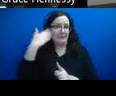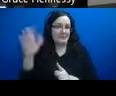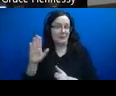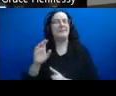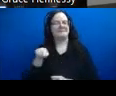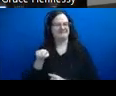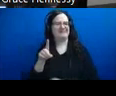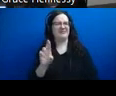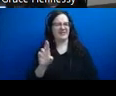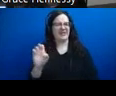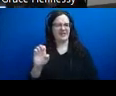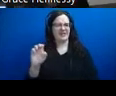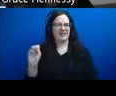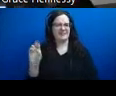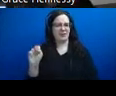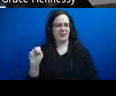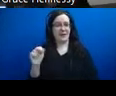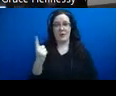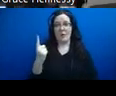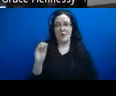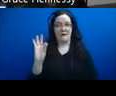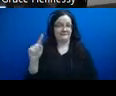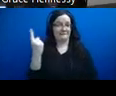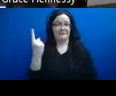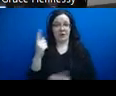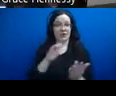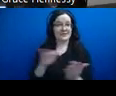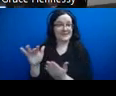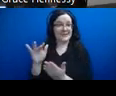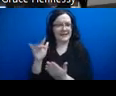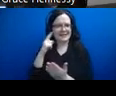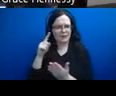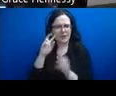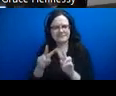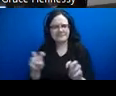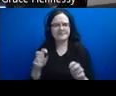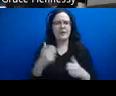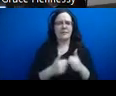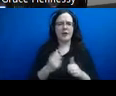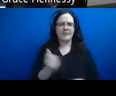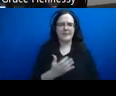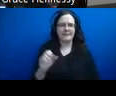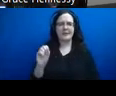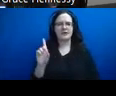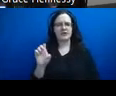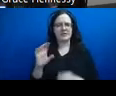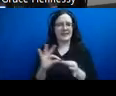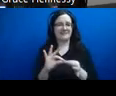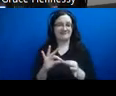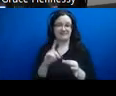one of the first detailed studies of the associations between problem gambling and suicide that really hadn't been any